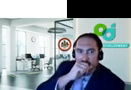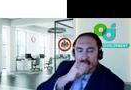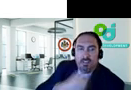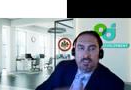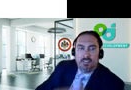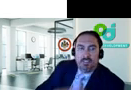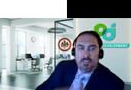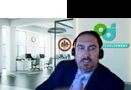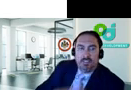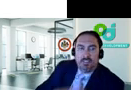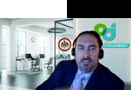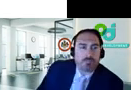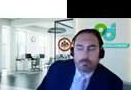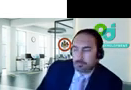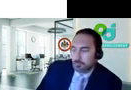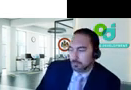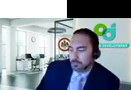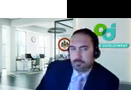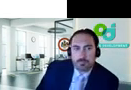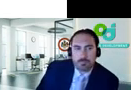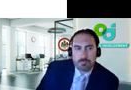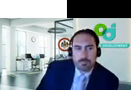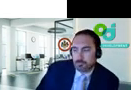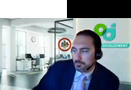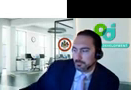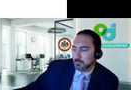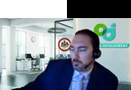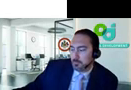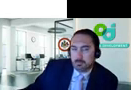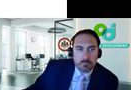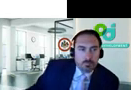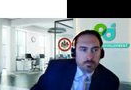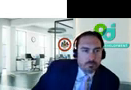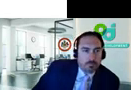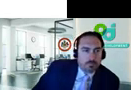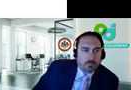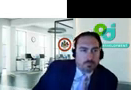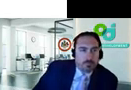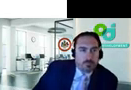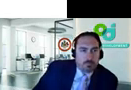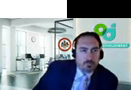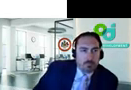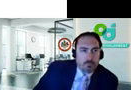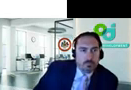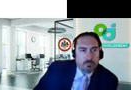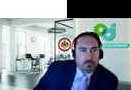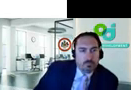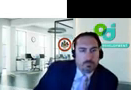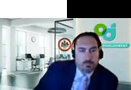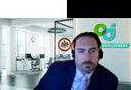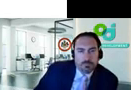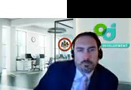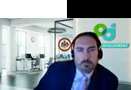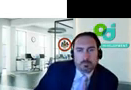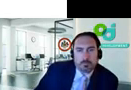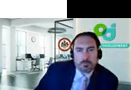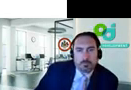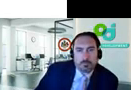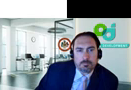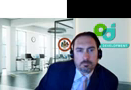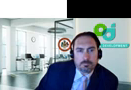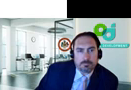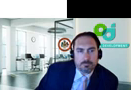However, because there are no other parcels available to achieve consolidation with this site at a larger scale, the land use pattern,